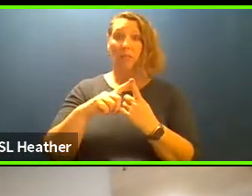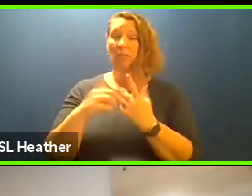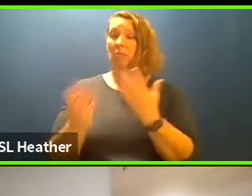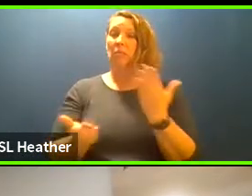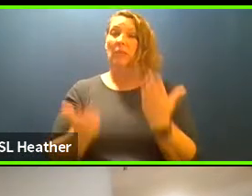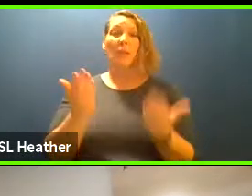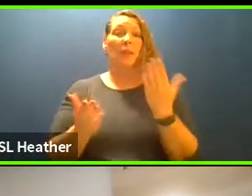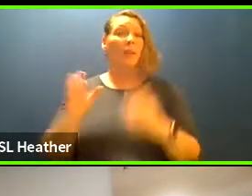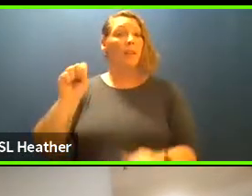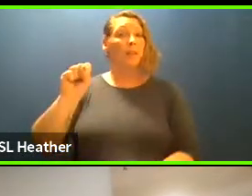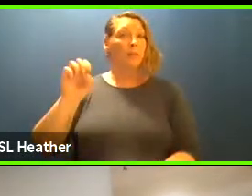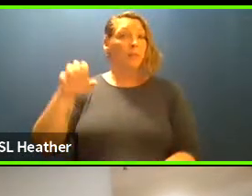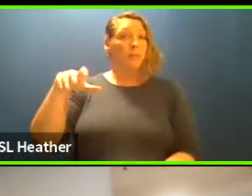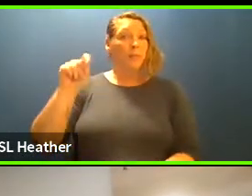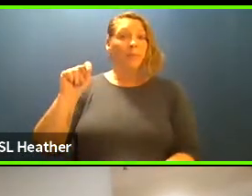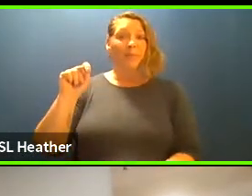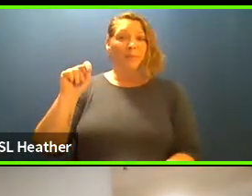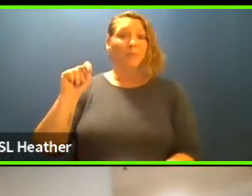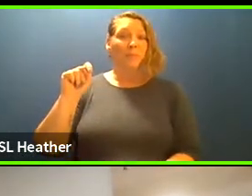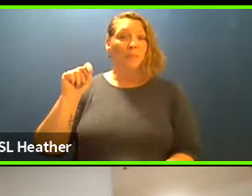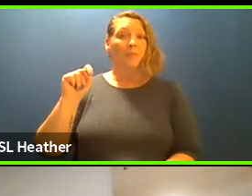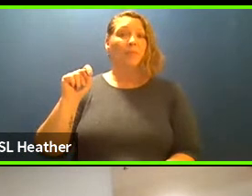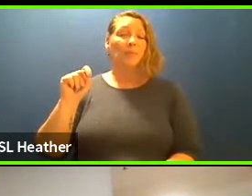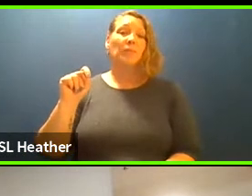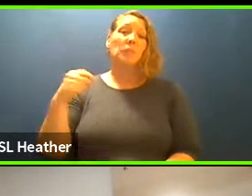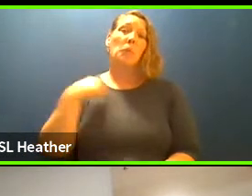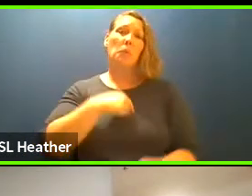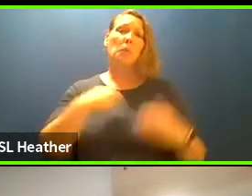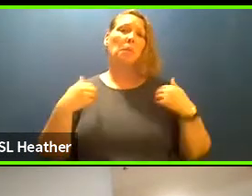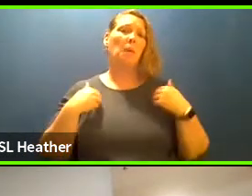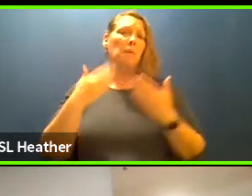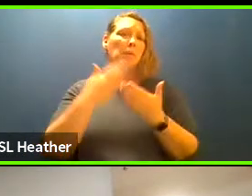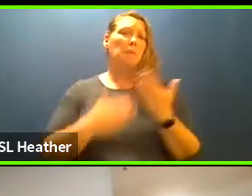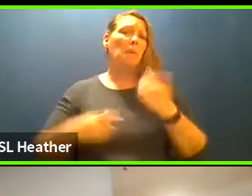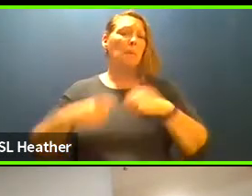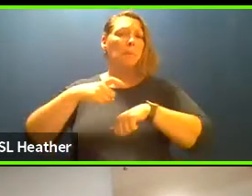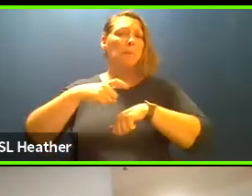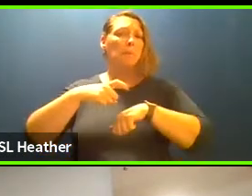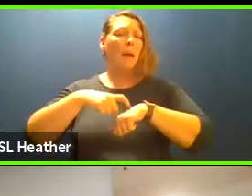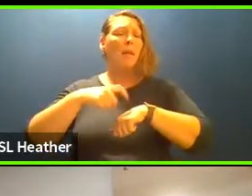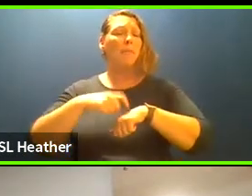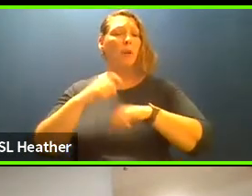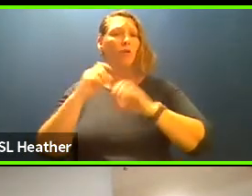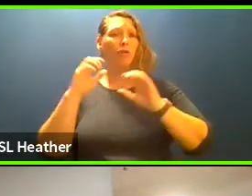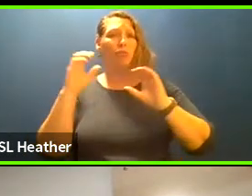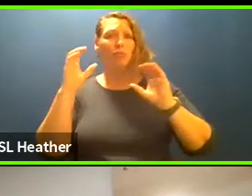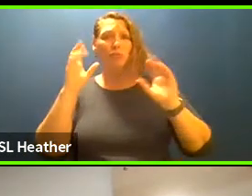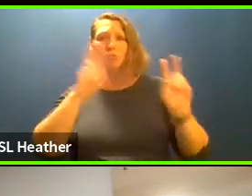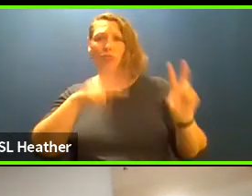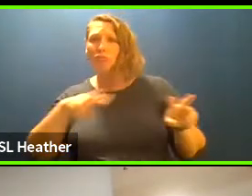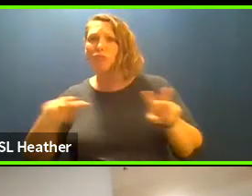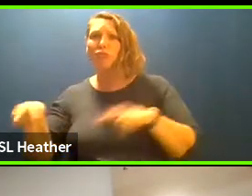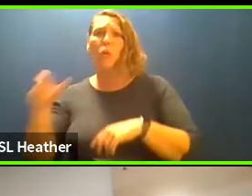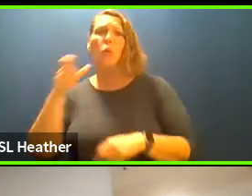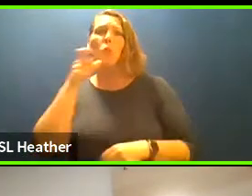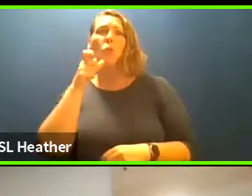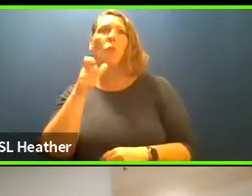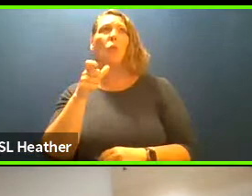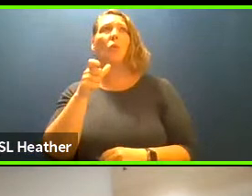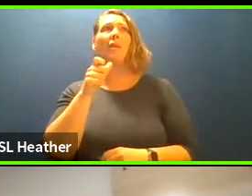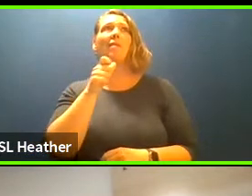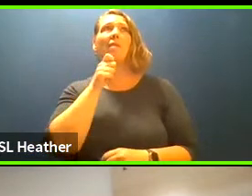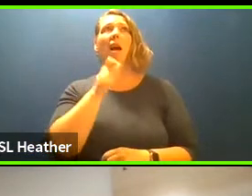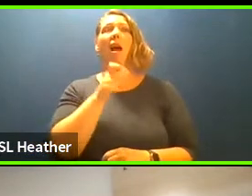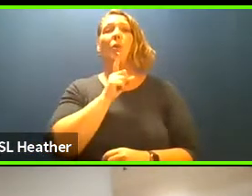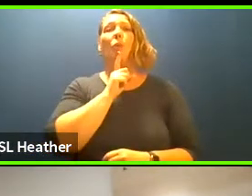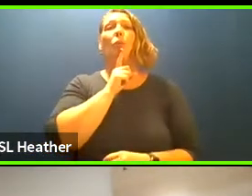probably September. So we do have some opportunities to take a look at folks who are not necessarily directly